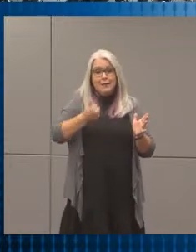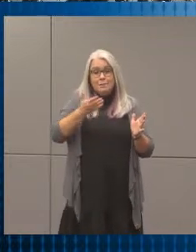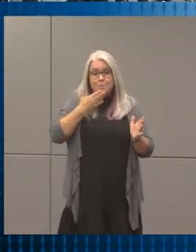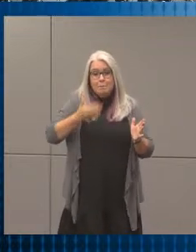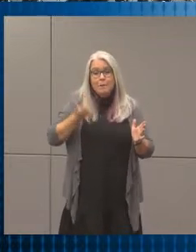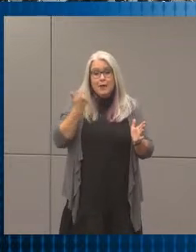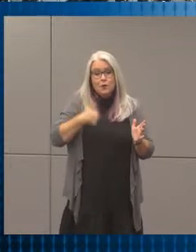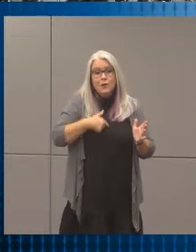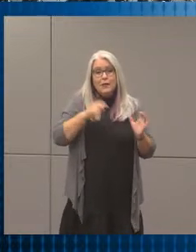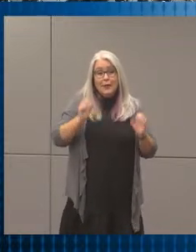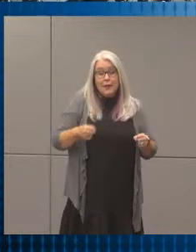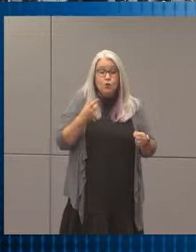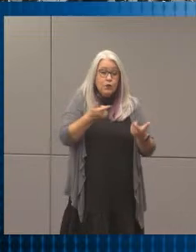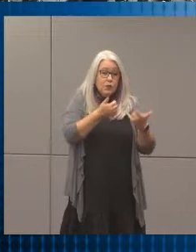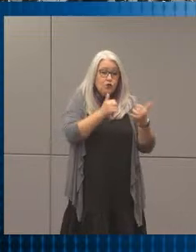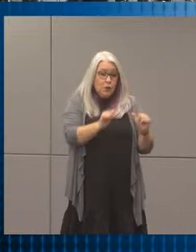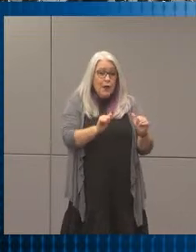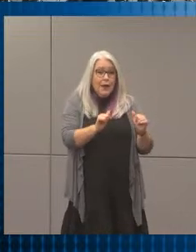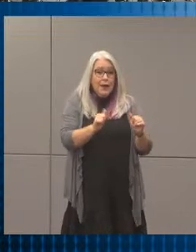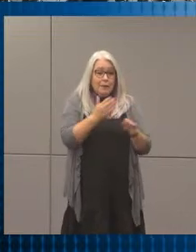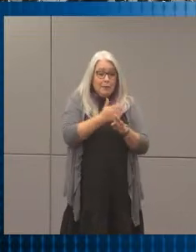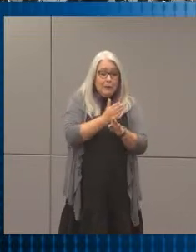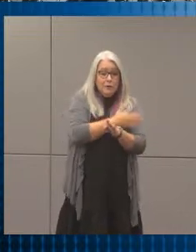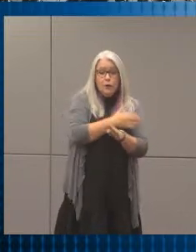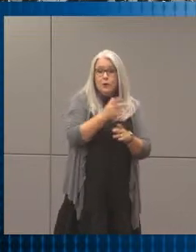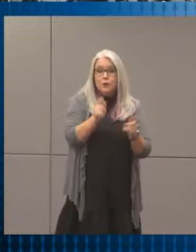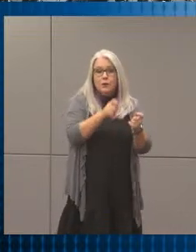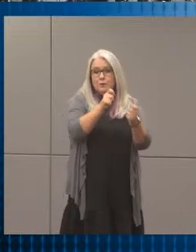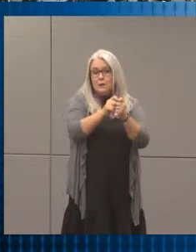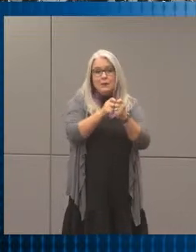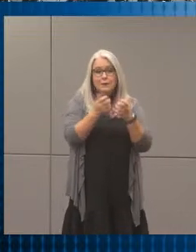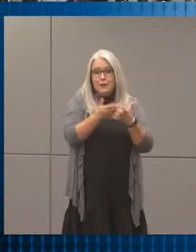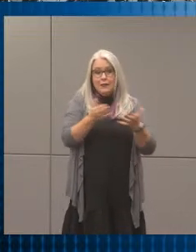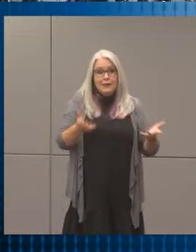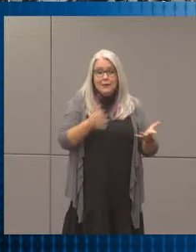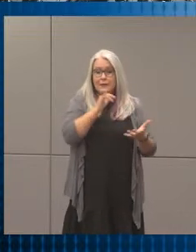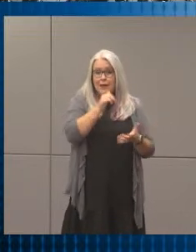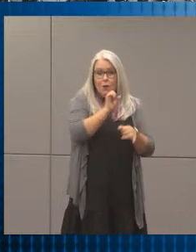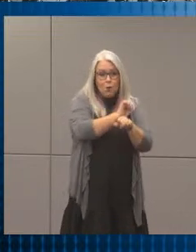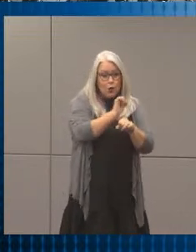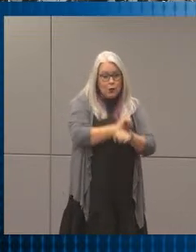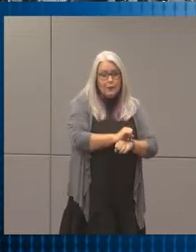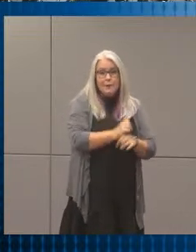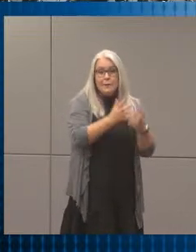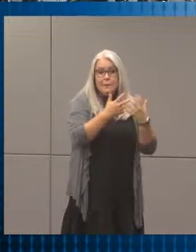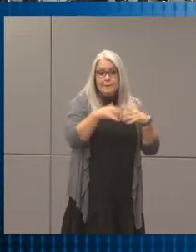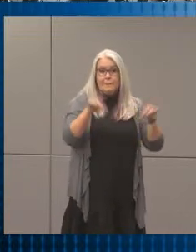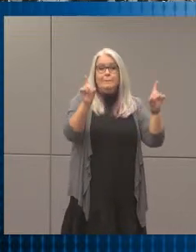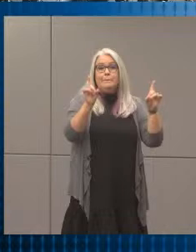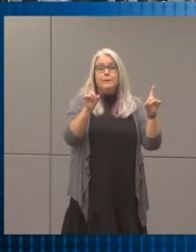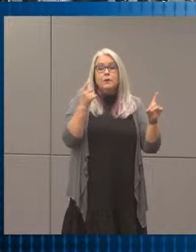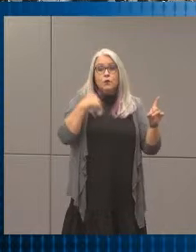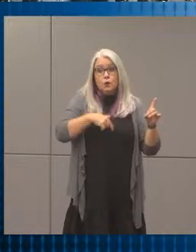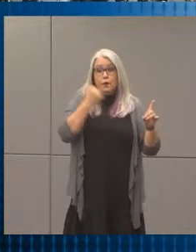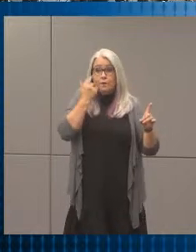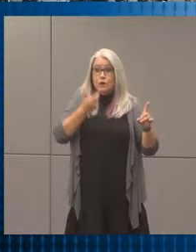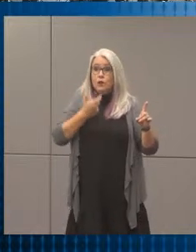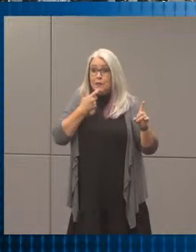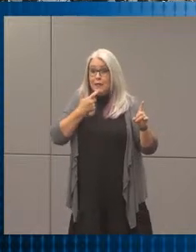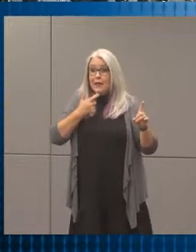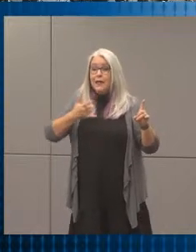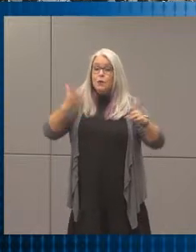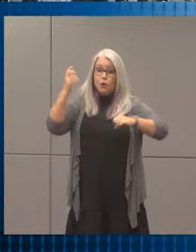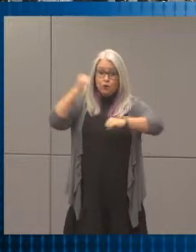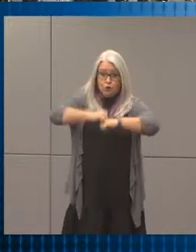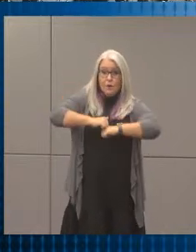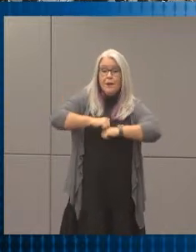little bit ahead of time, but there were certain things that did not work. So when people say that this will shut the college down, I